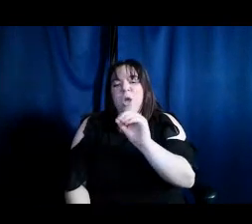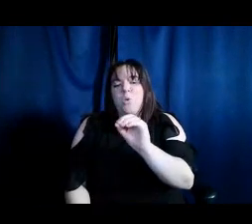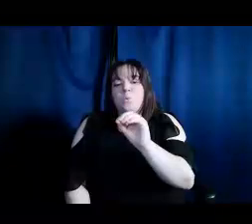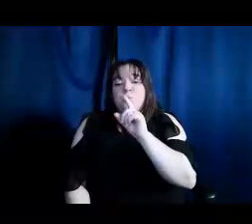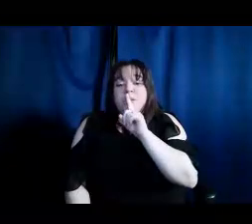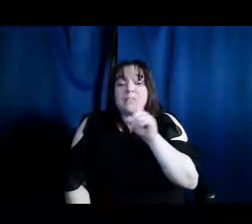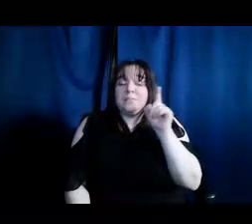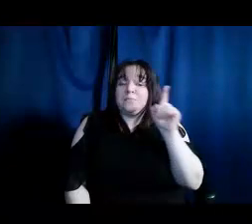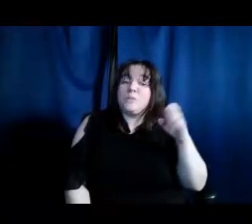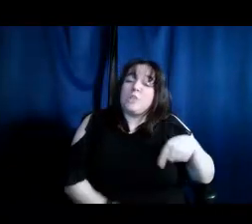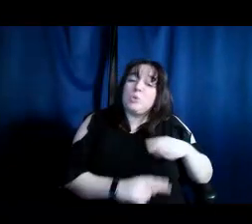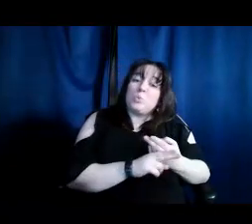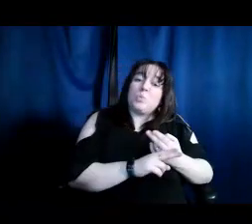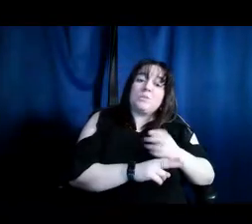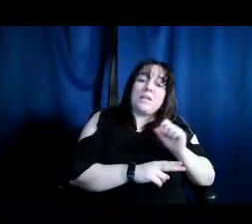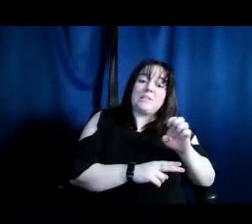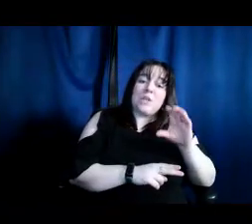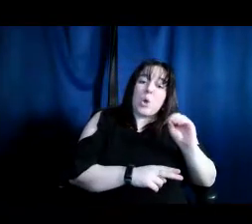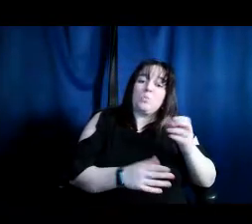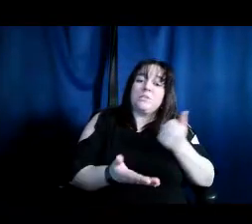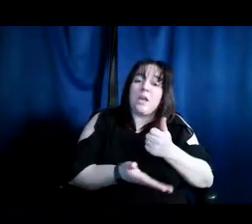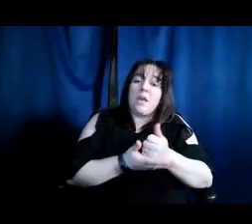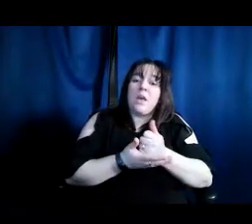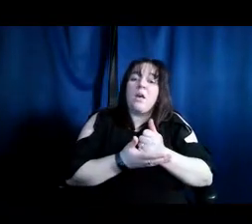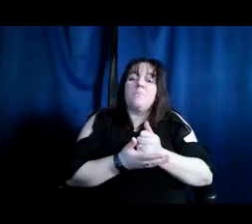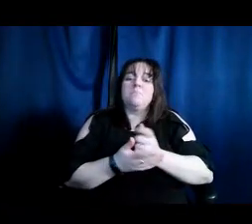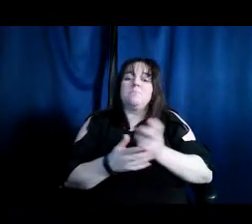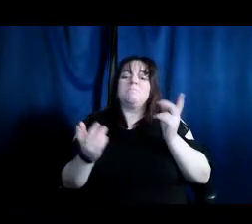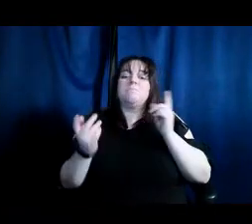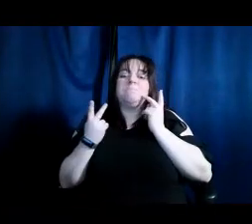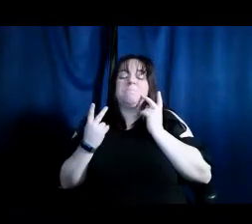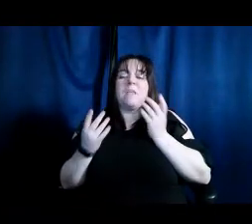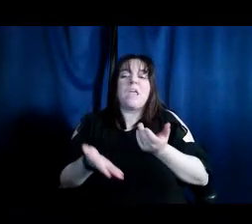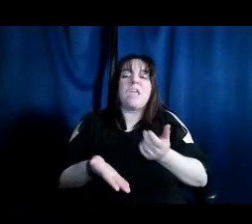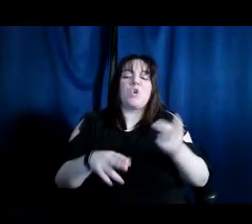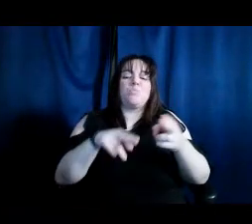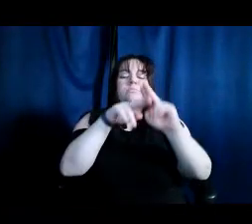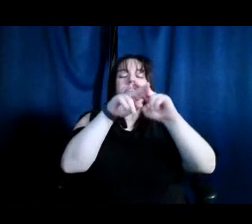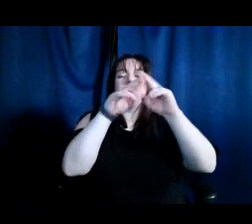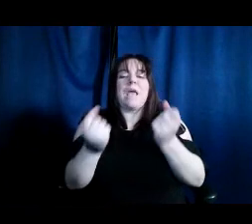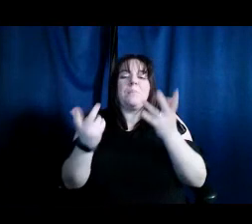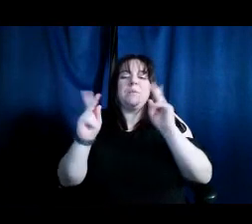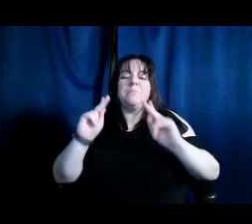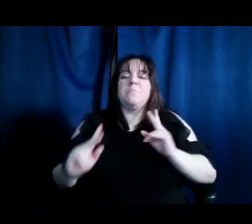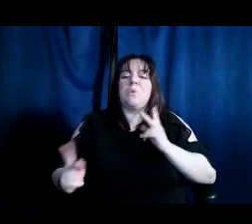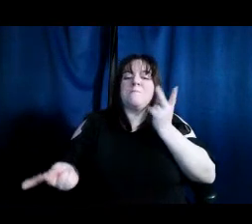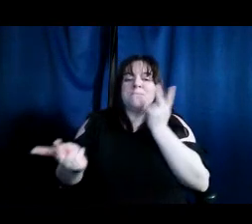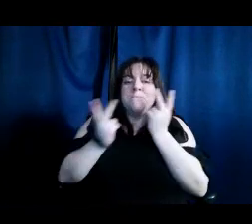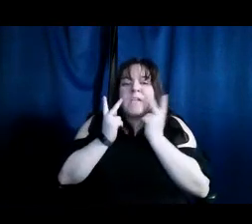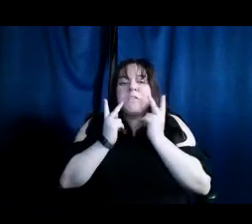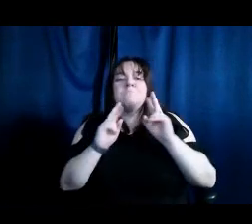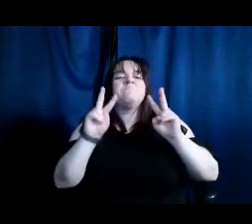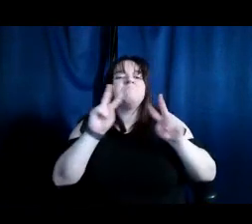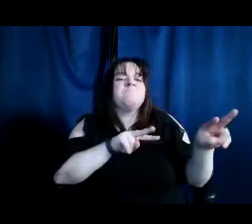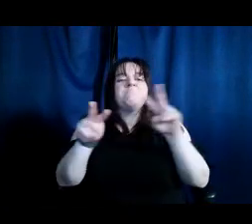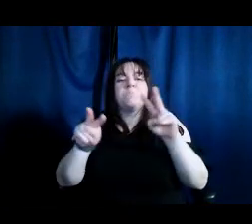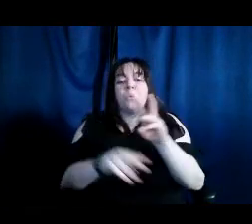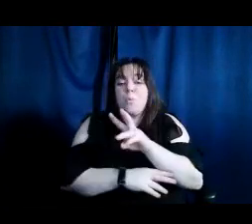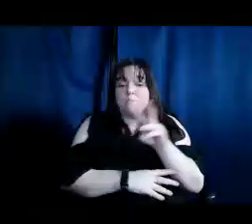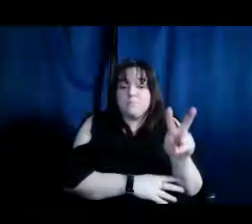website. It also ensures everyone perceives the content of a web page, regardless of visual ability.